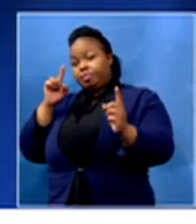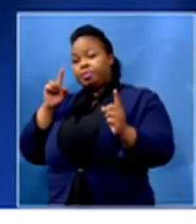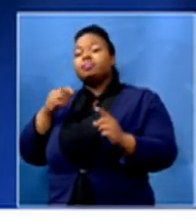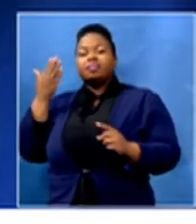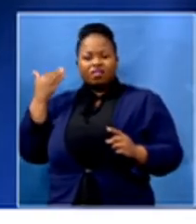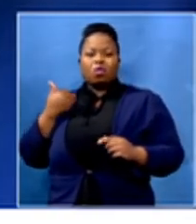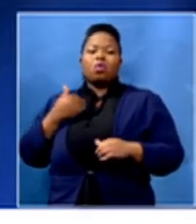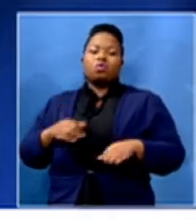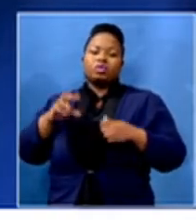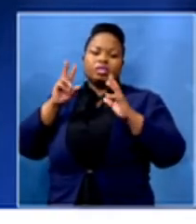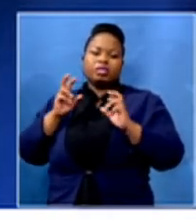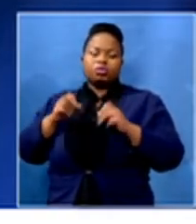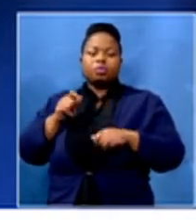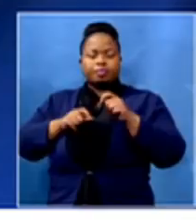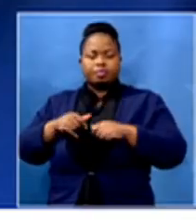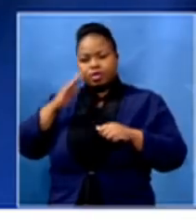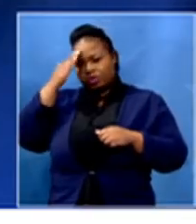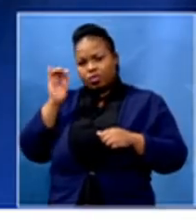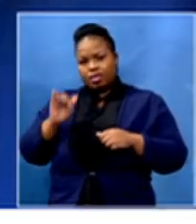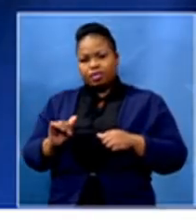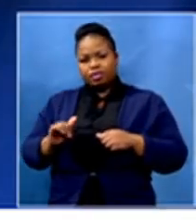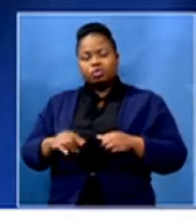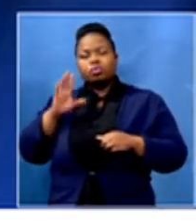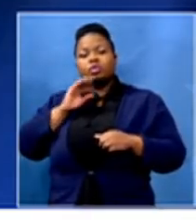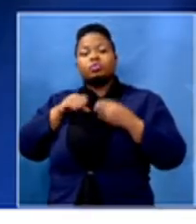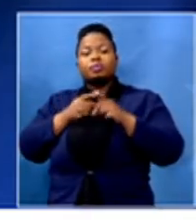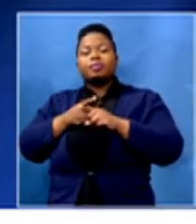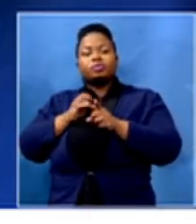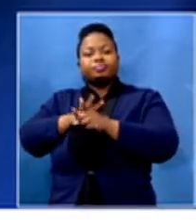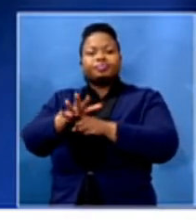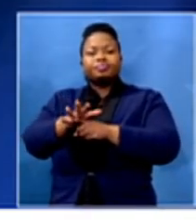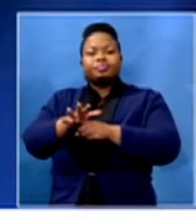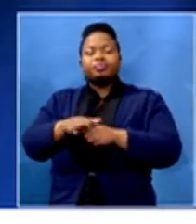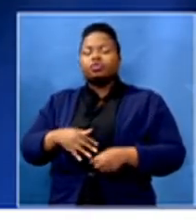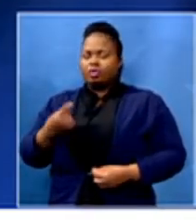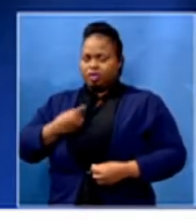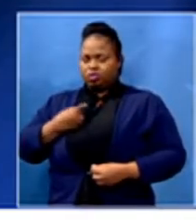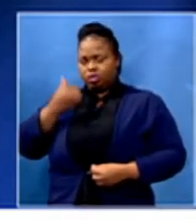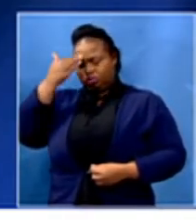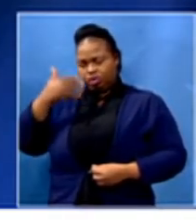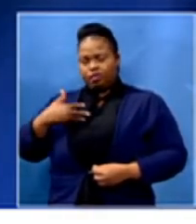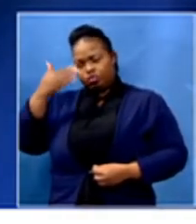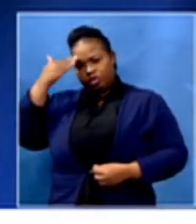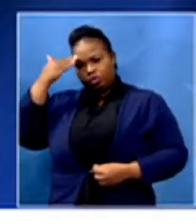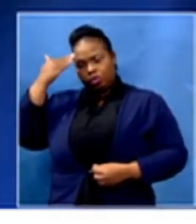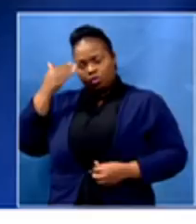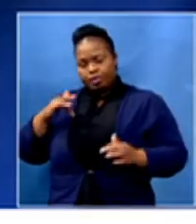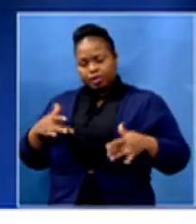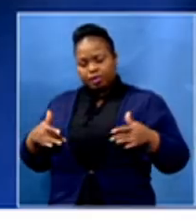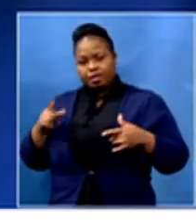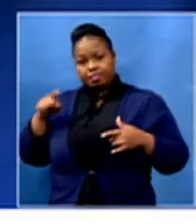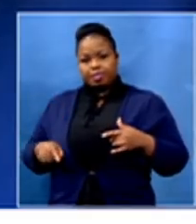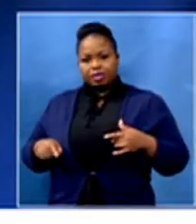issue, and everyone needs to know that. And talk about this infection and say to ourselves, we have to survive this, and